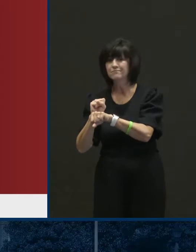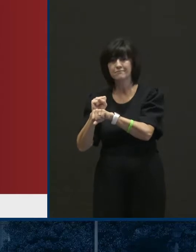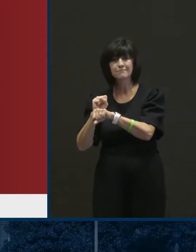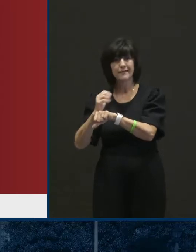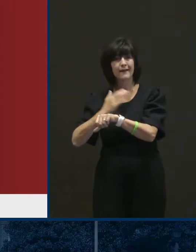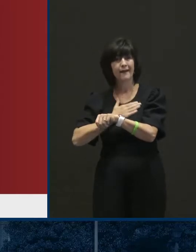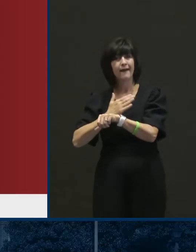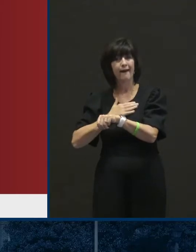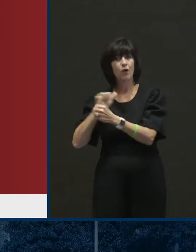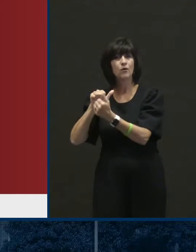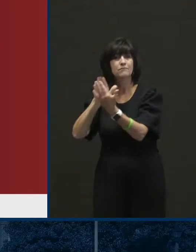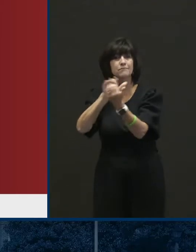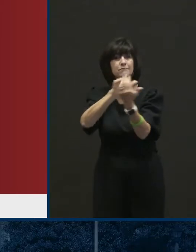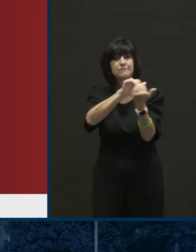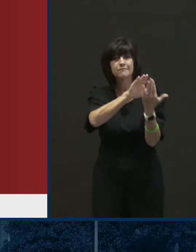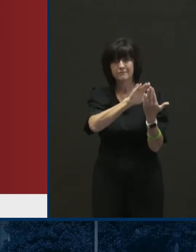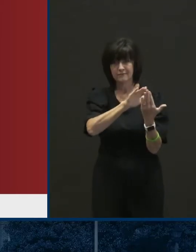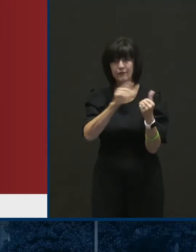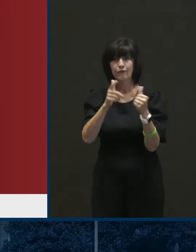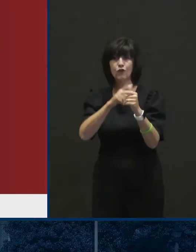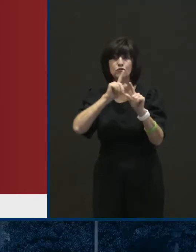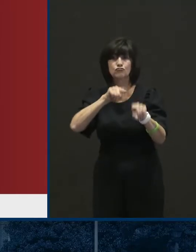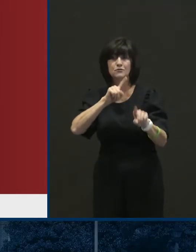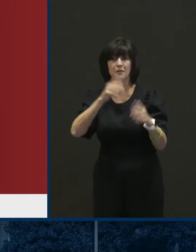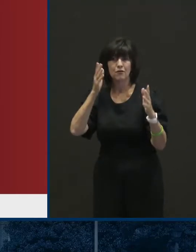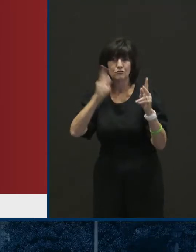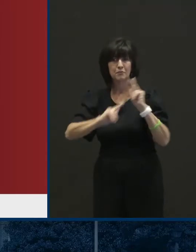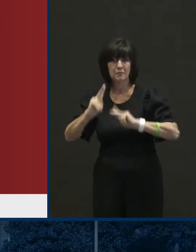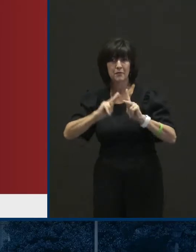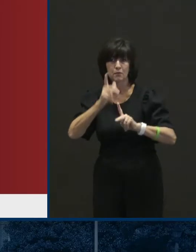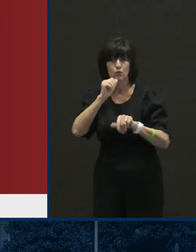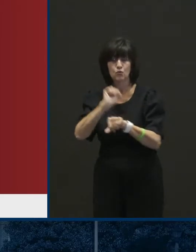likewise, AJ. And I think our testing